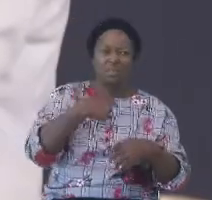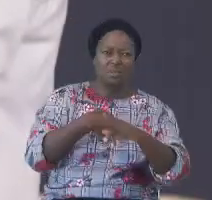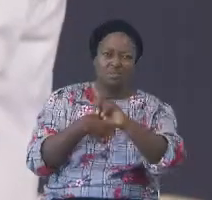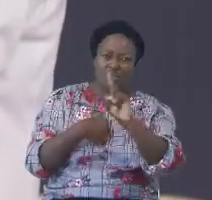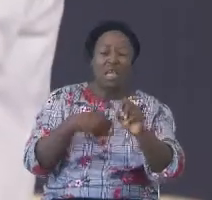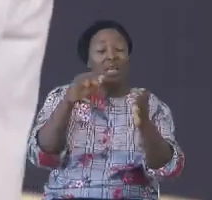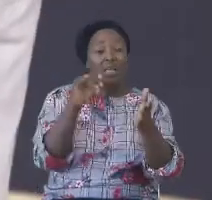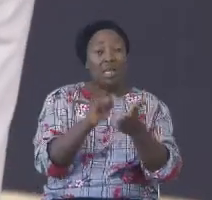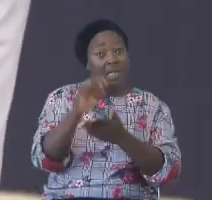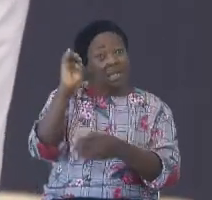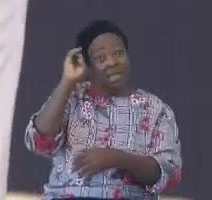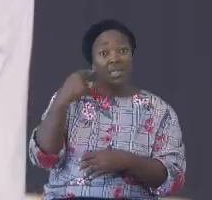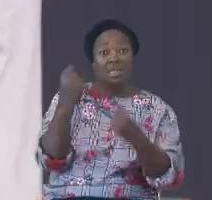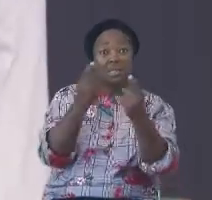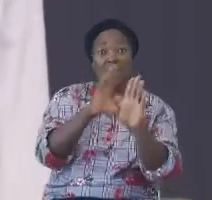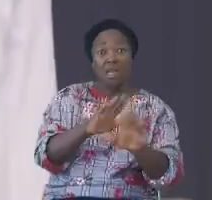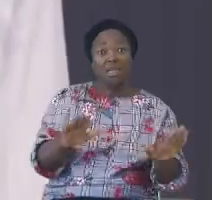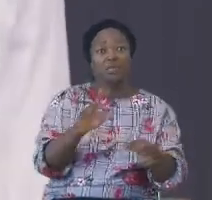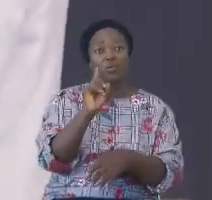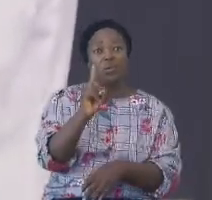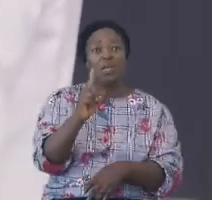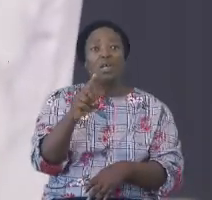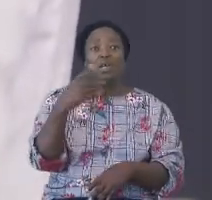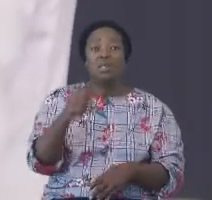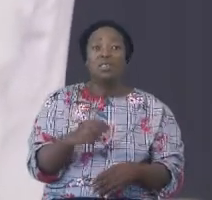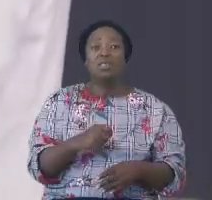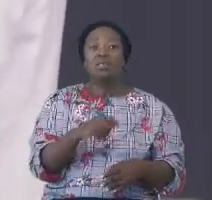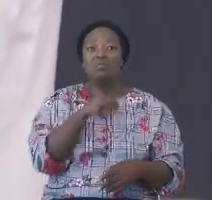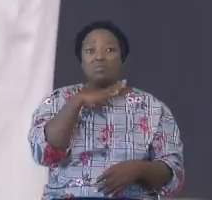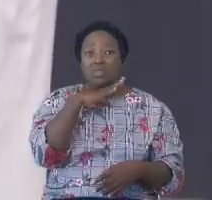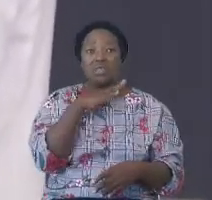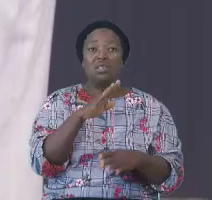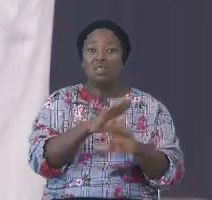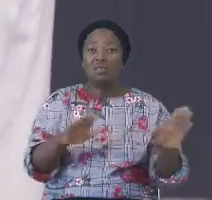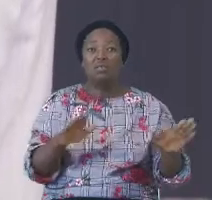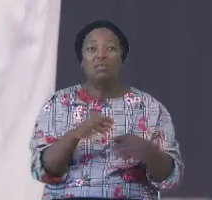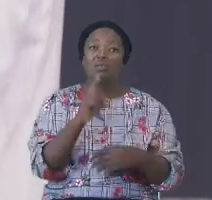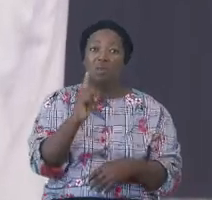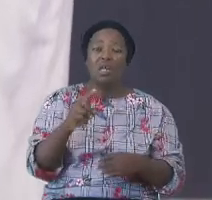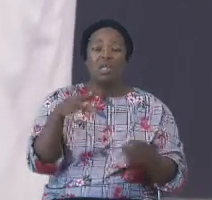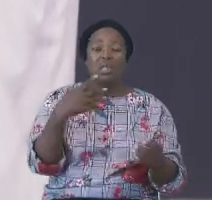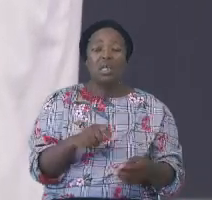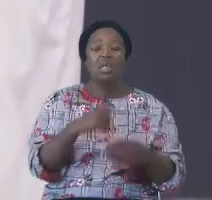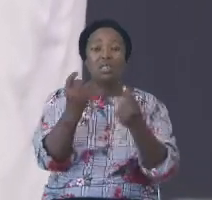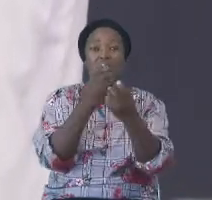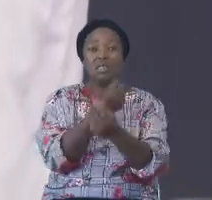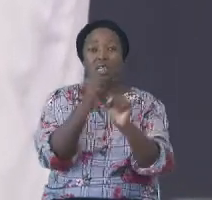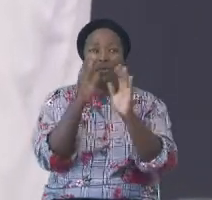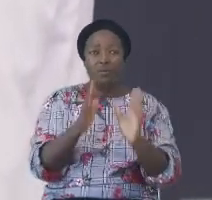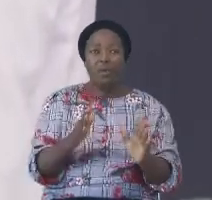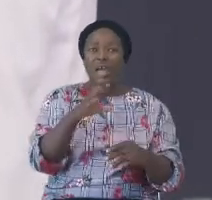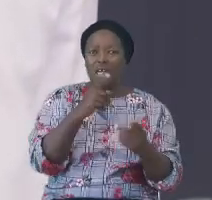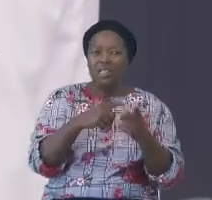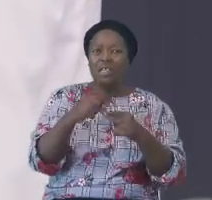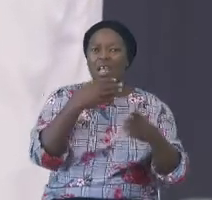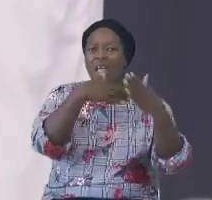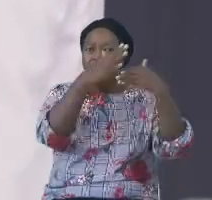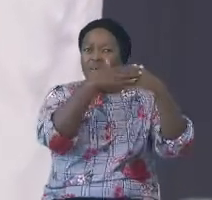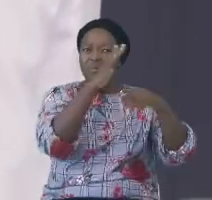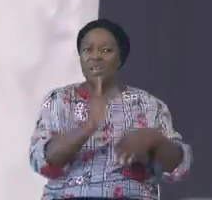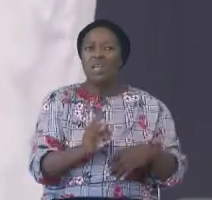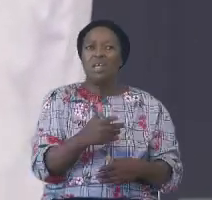why as thou forsaken me that he the sinless one the spotless